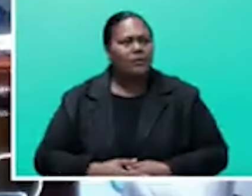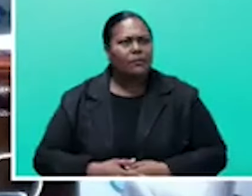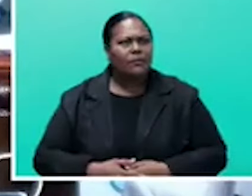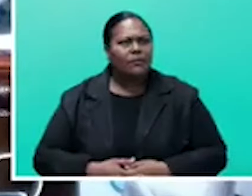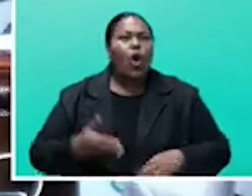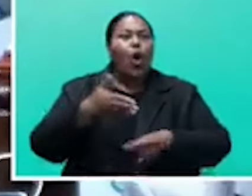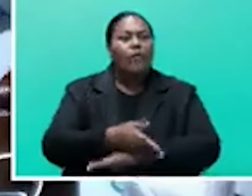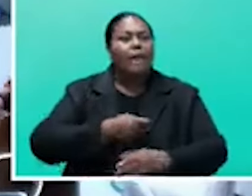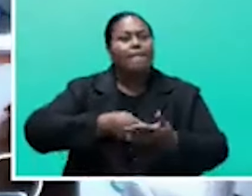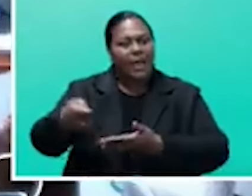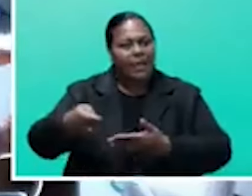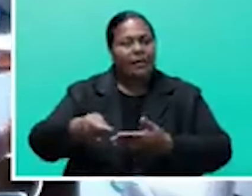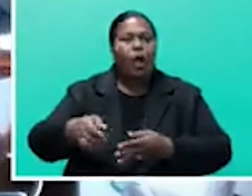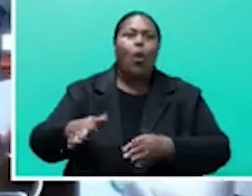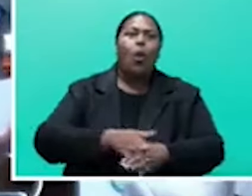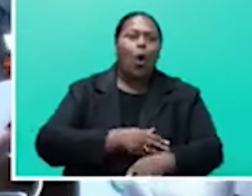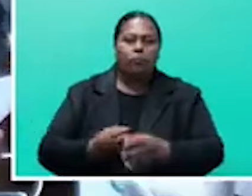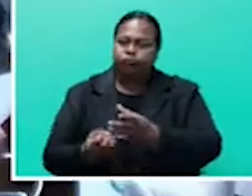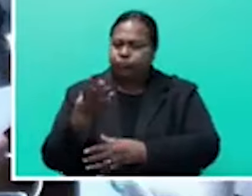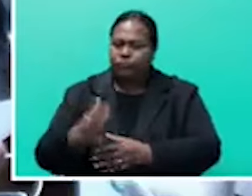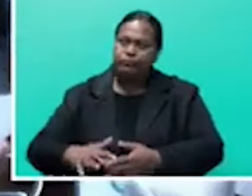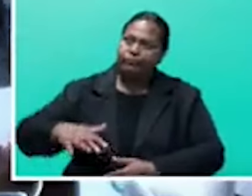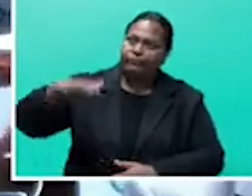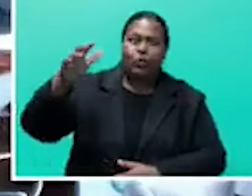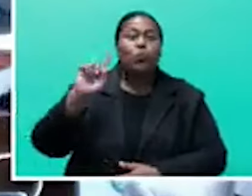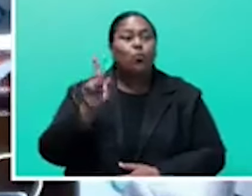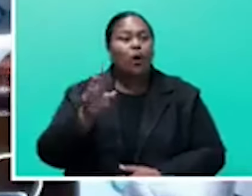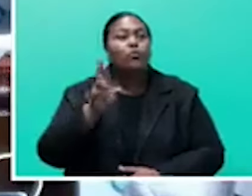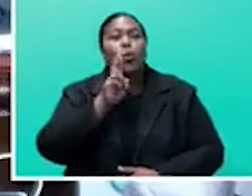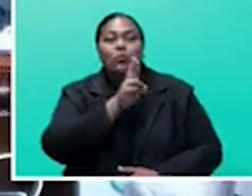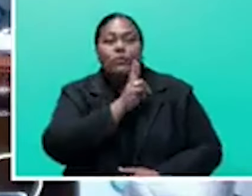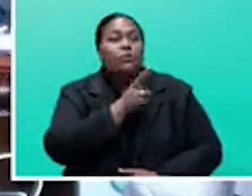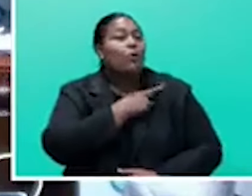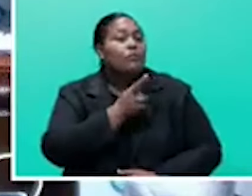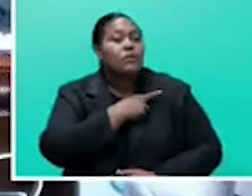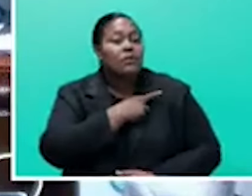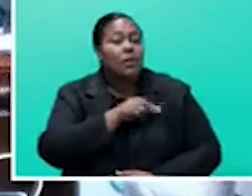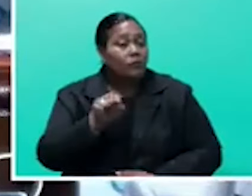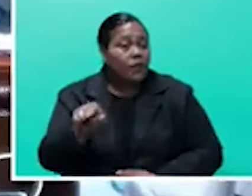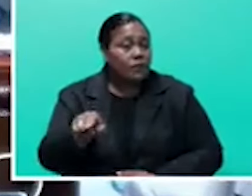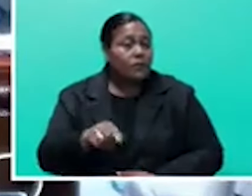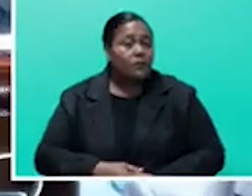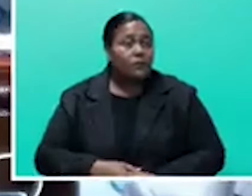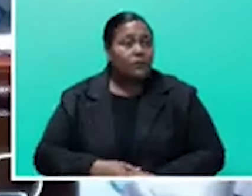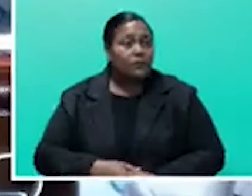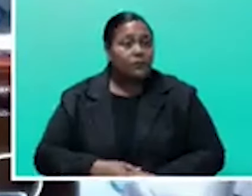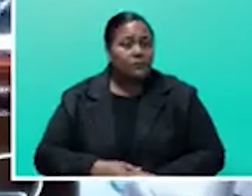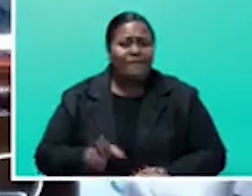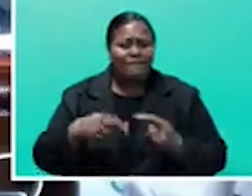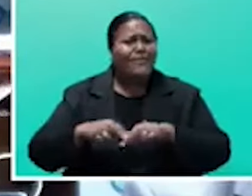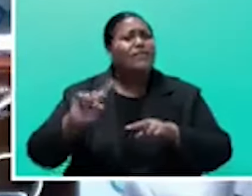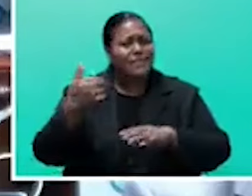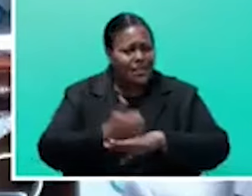overpaid, long-grown bougainvillea, and the responsibility of that falls directly on the Fiji First